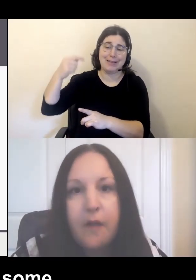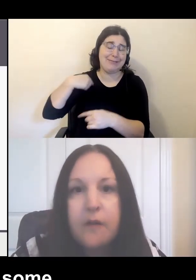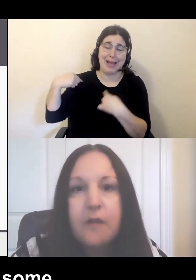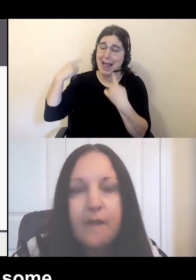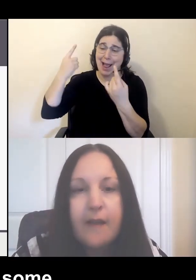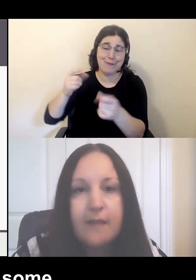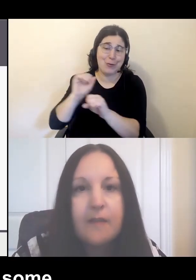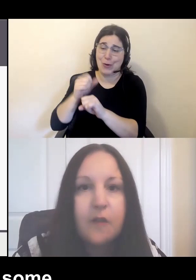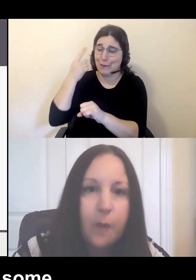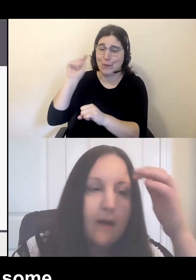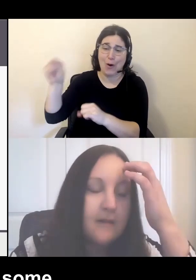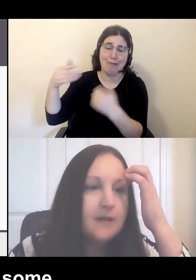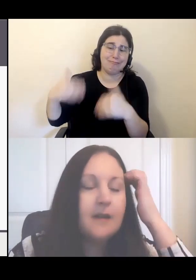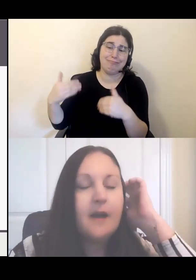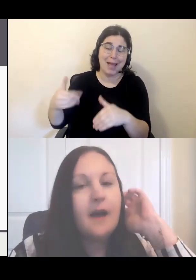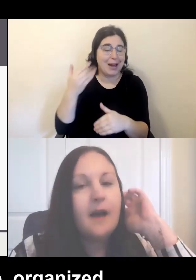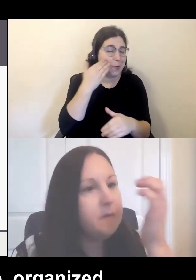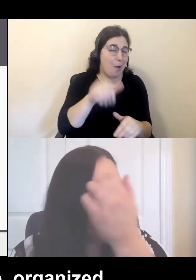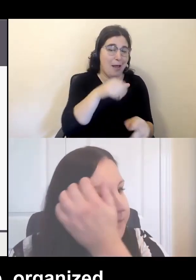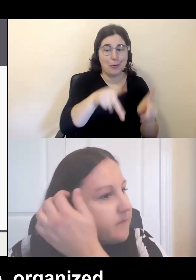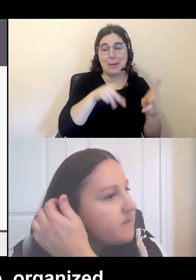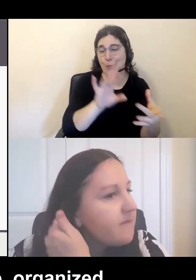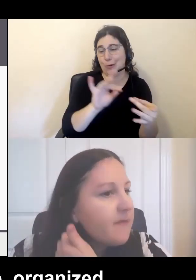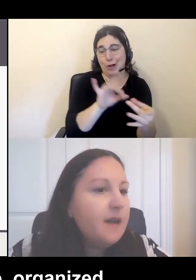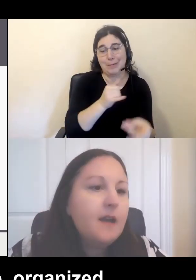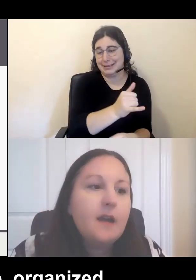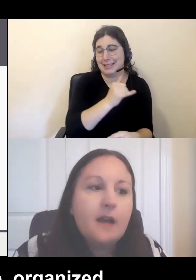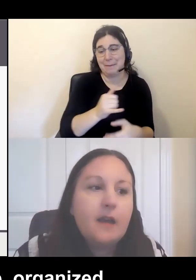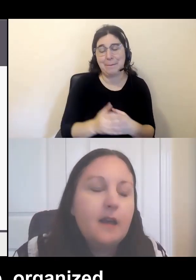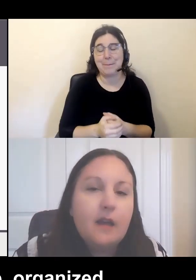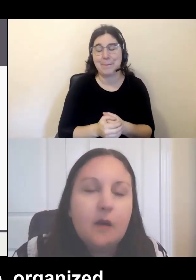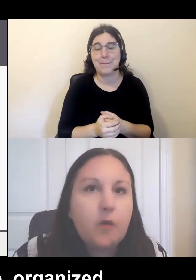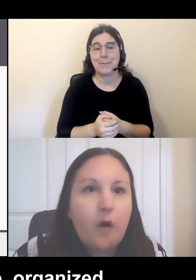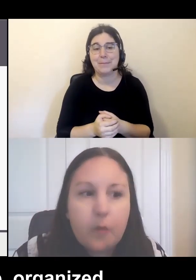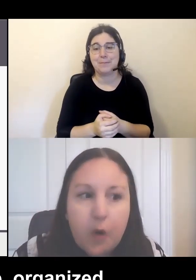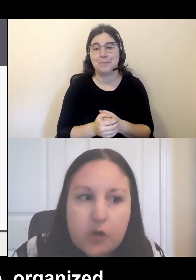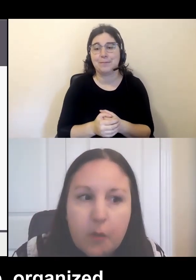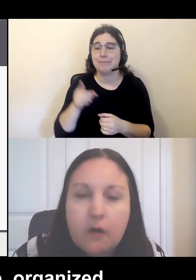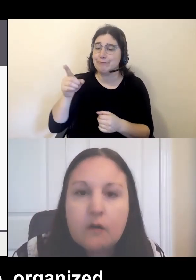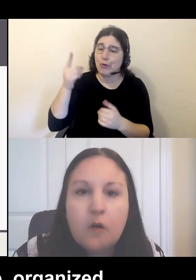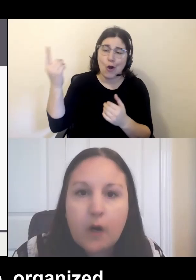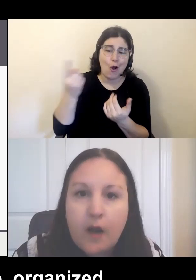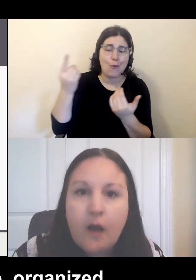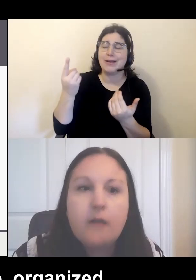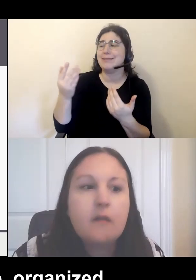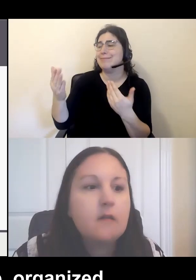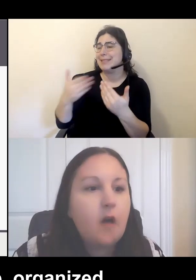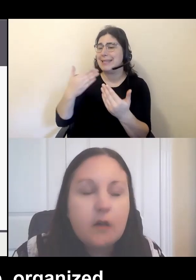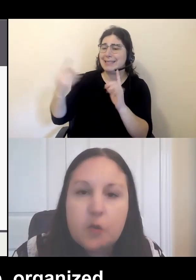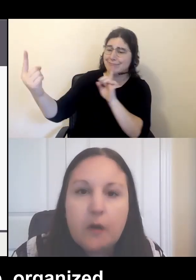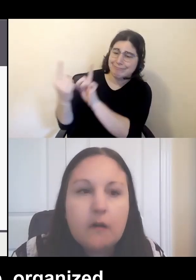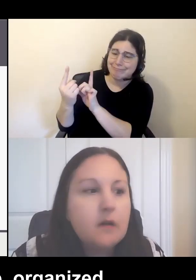for some others in that sense as well. he was always approachable,